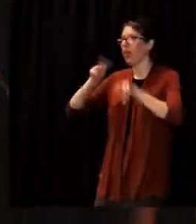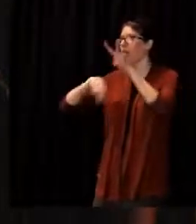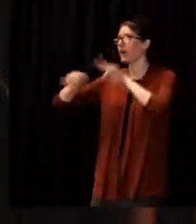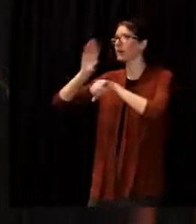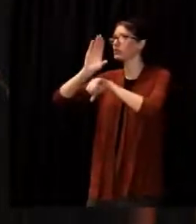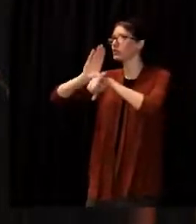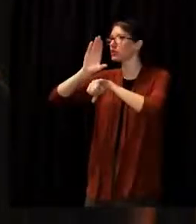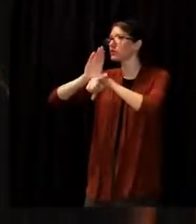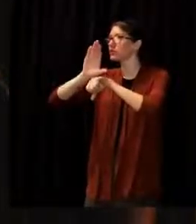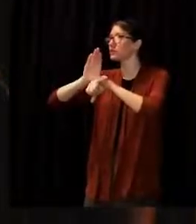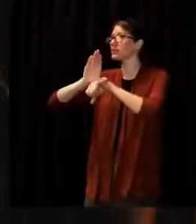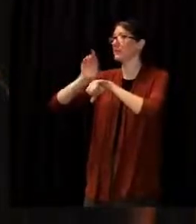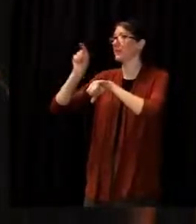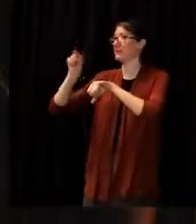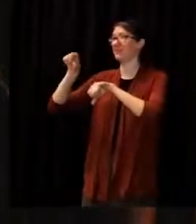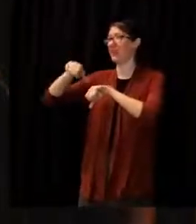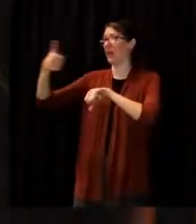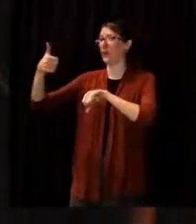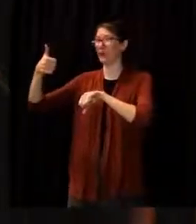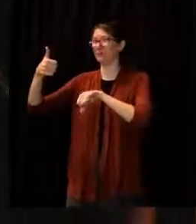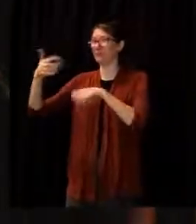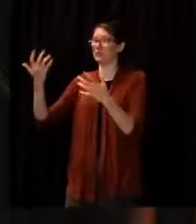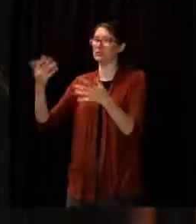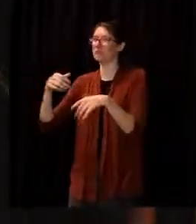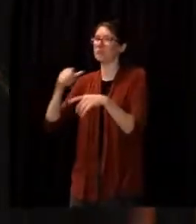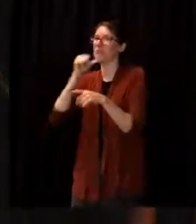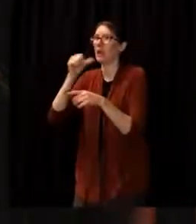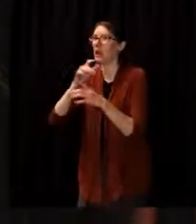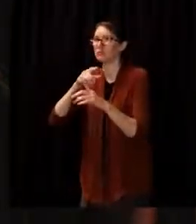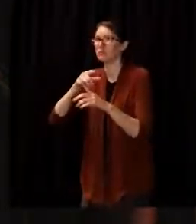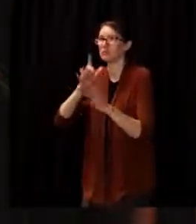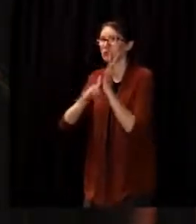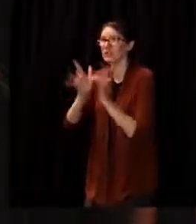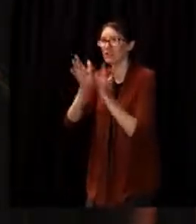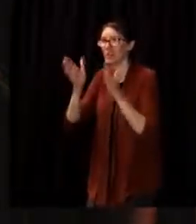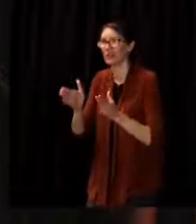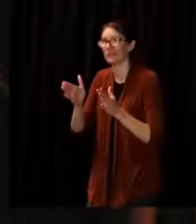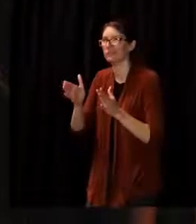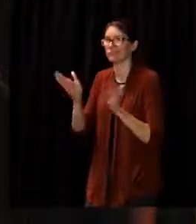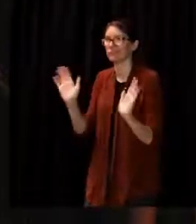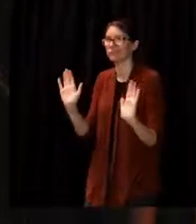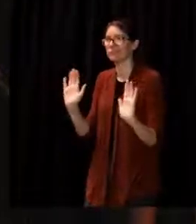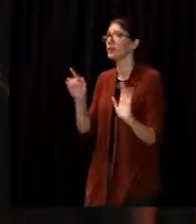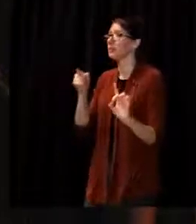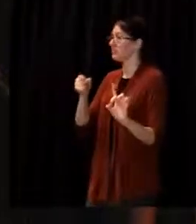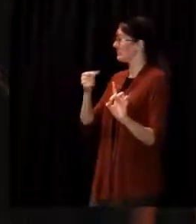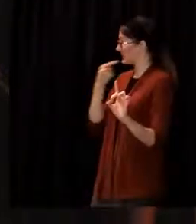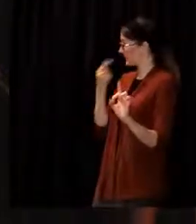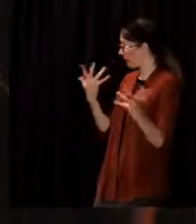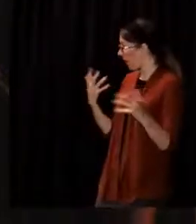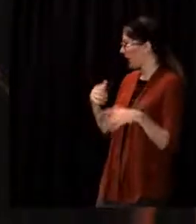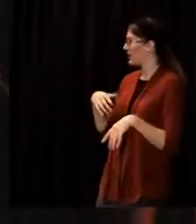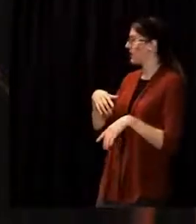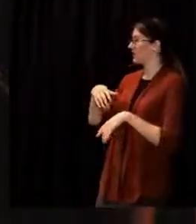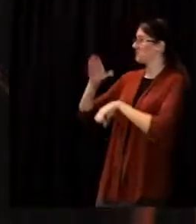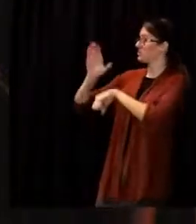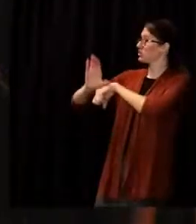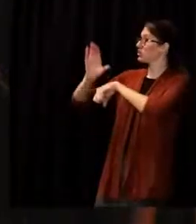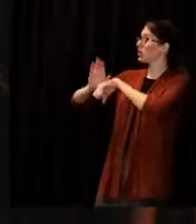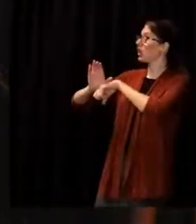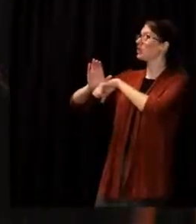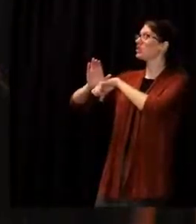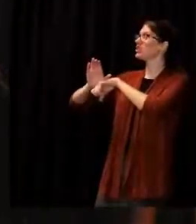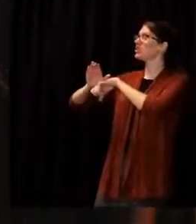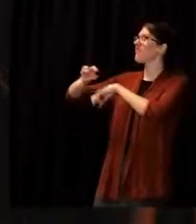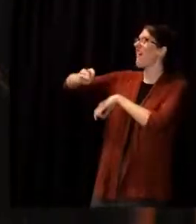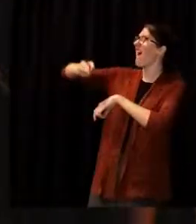this secular professor who made the point, when you look at these cathedrals, there's a theology in them. The reason they had these super high ceilings way back